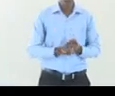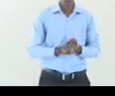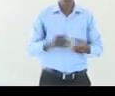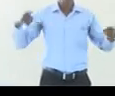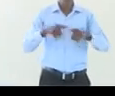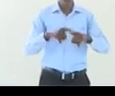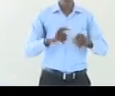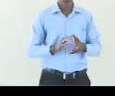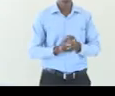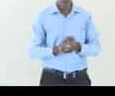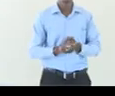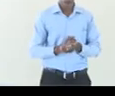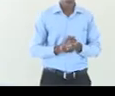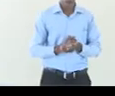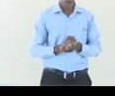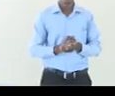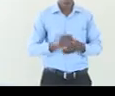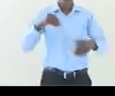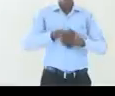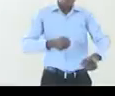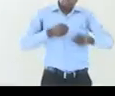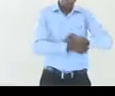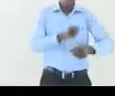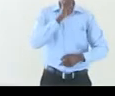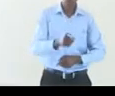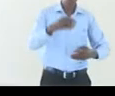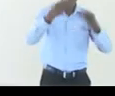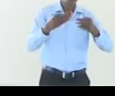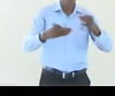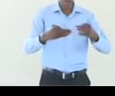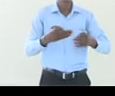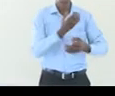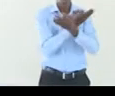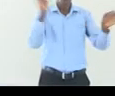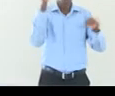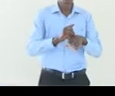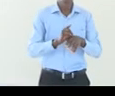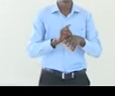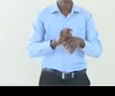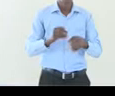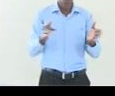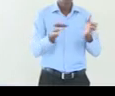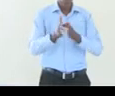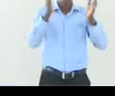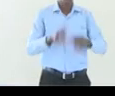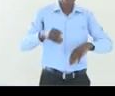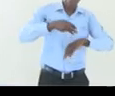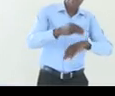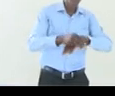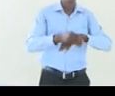crisis, conflict. In defending truth, justice, human dignity, and freedom, the Christian message